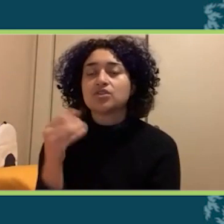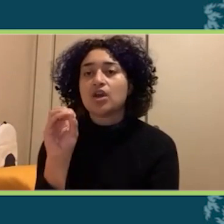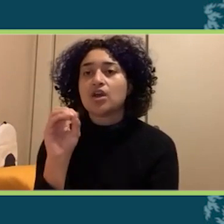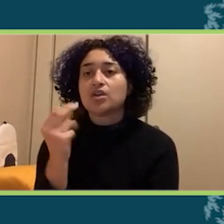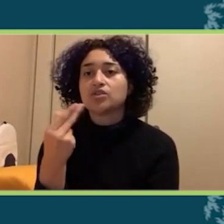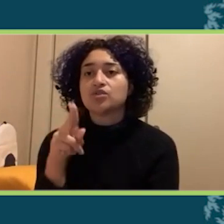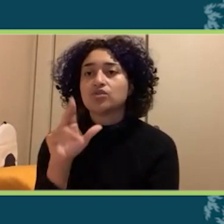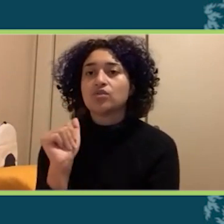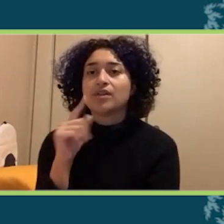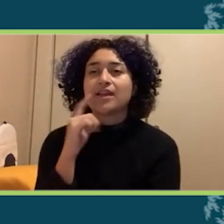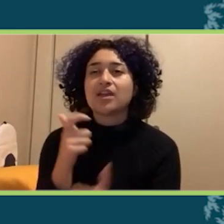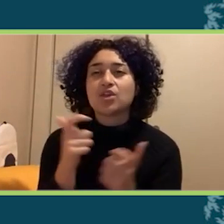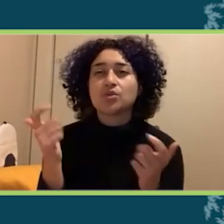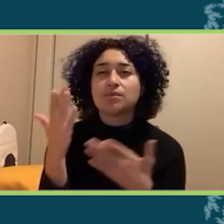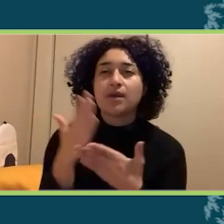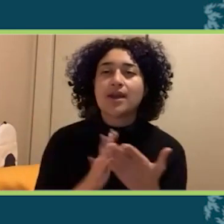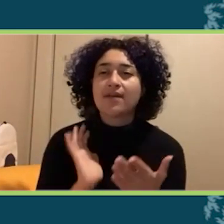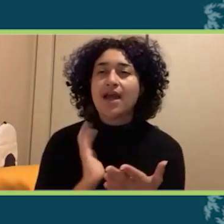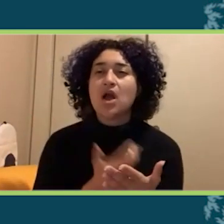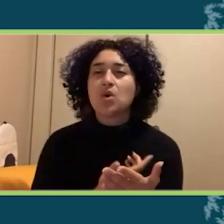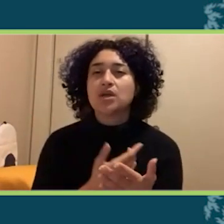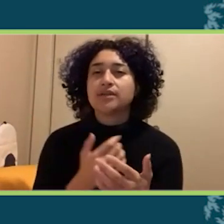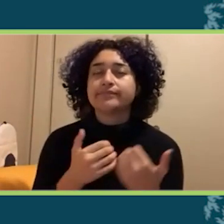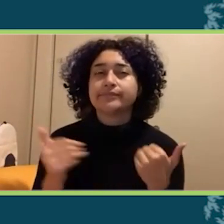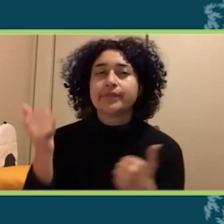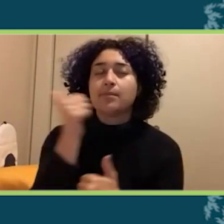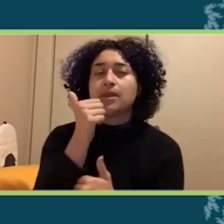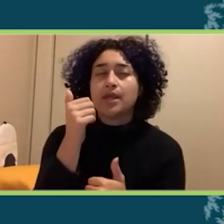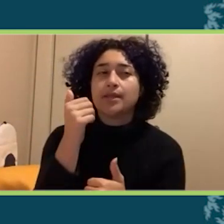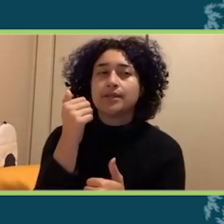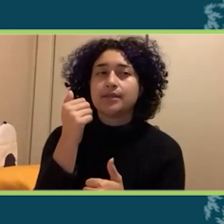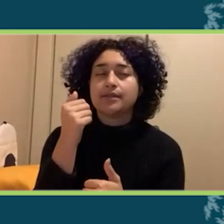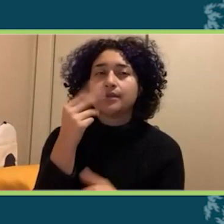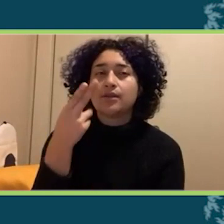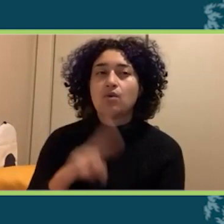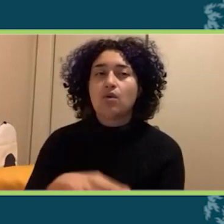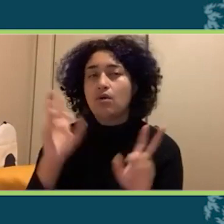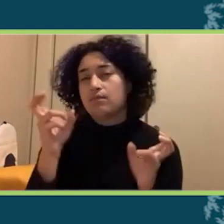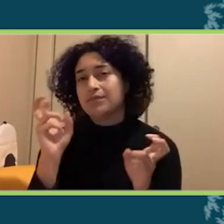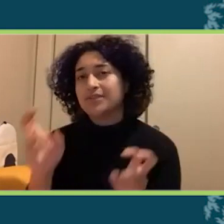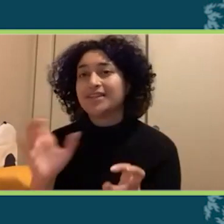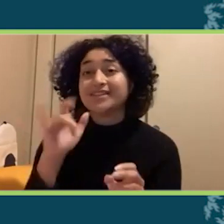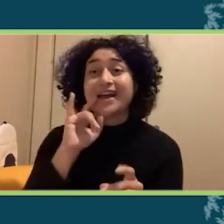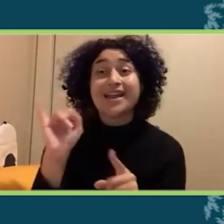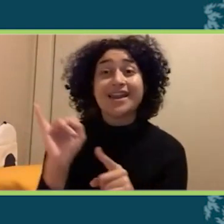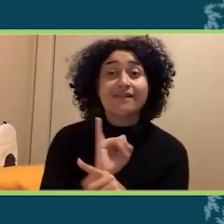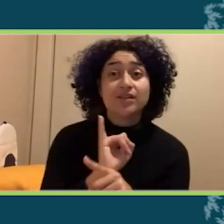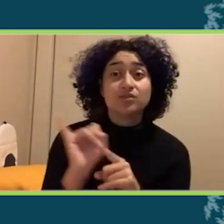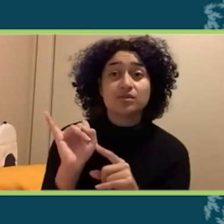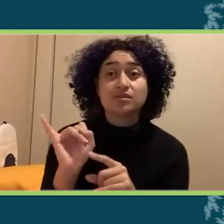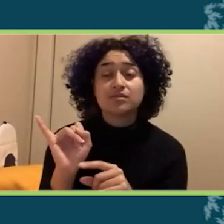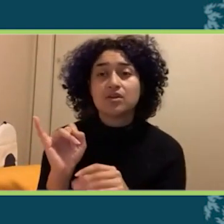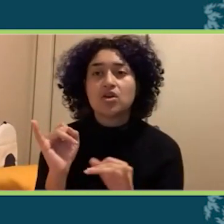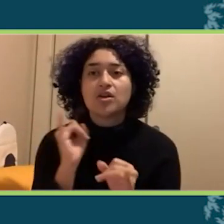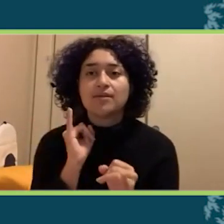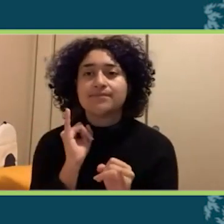aspect of our dominant cultural norms. Another one is that individualism, which makes you potentially,